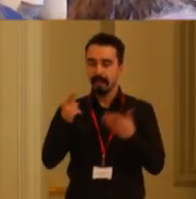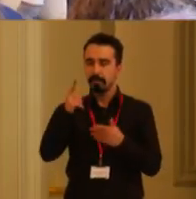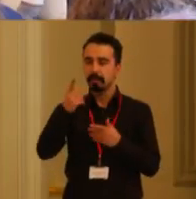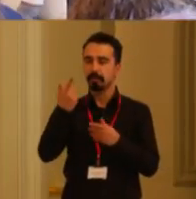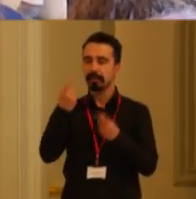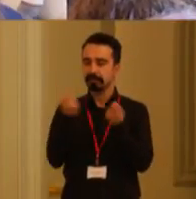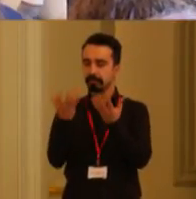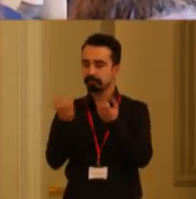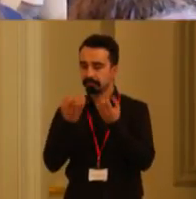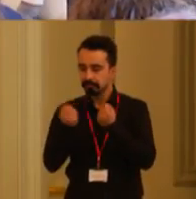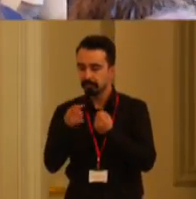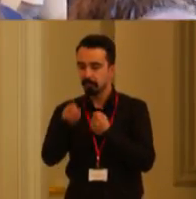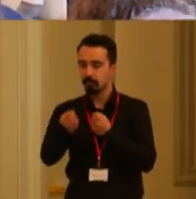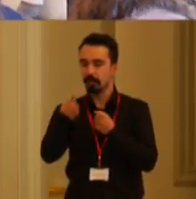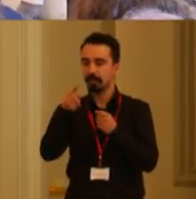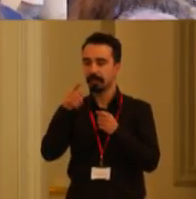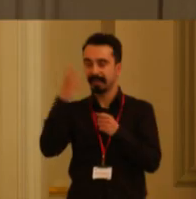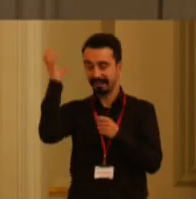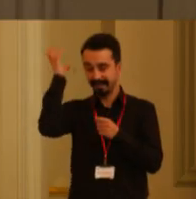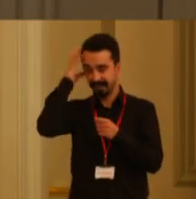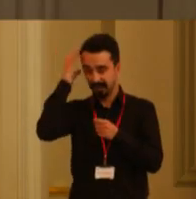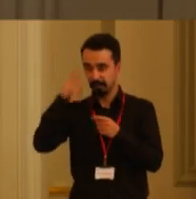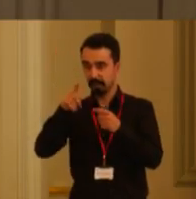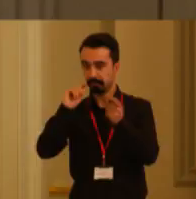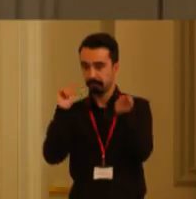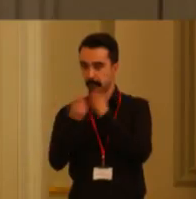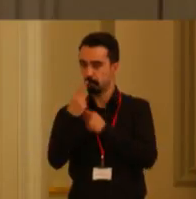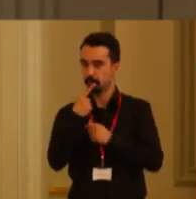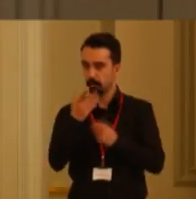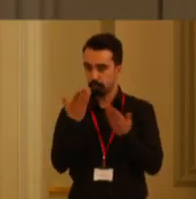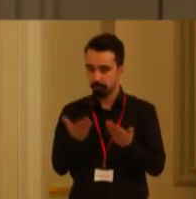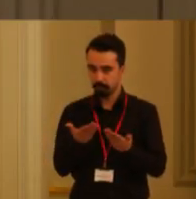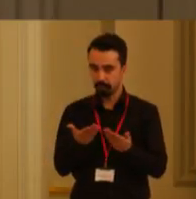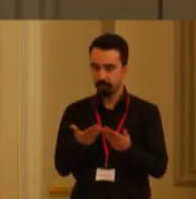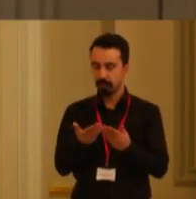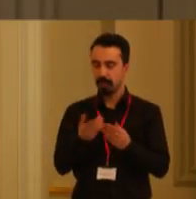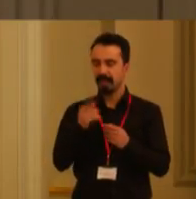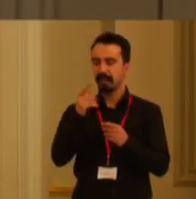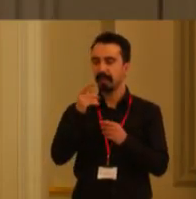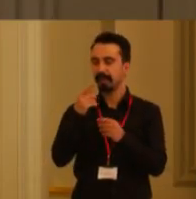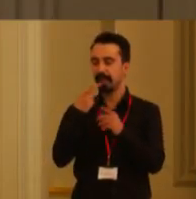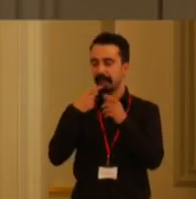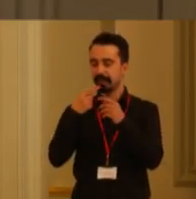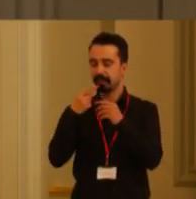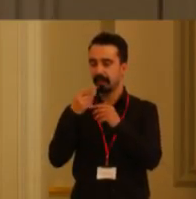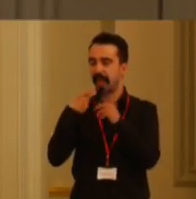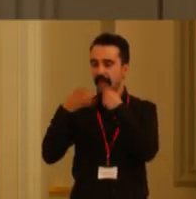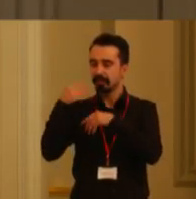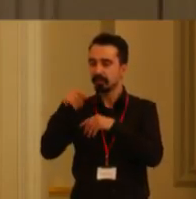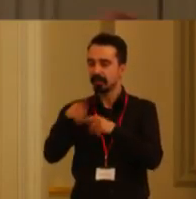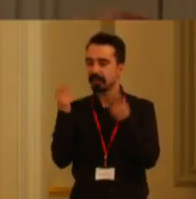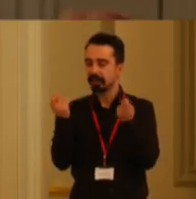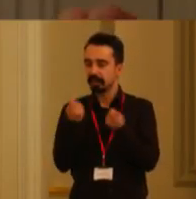much more of it, like small businesses pick up. So I think the overall paradigm in the jobs market is about to change.